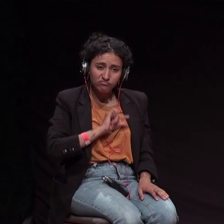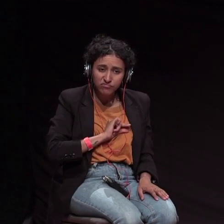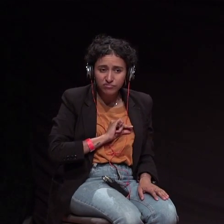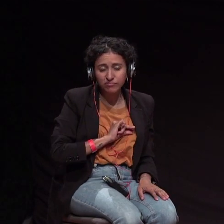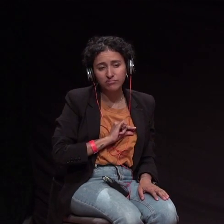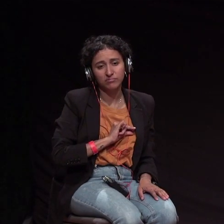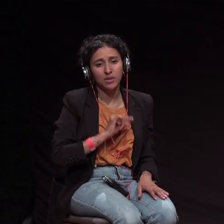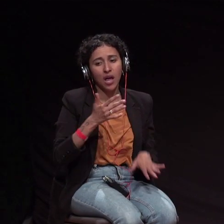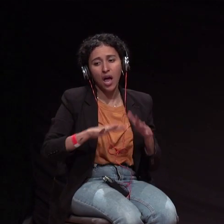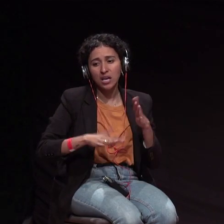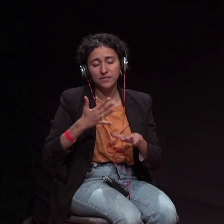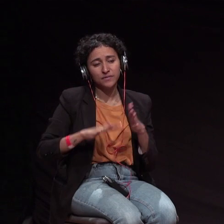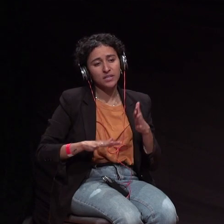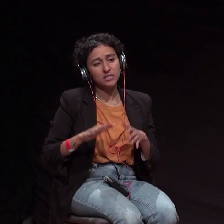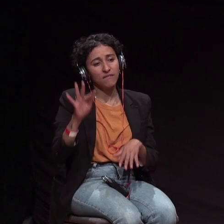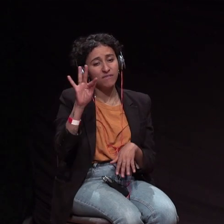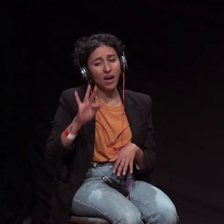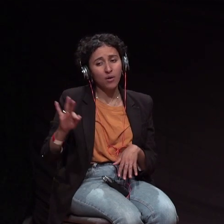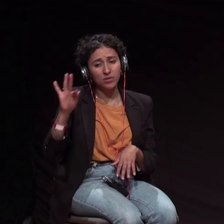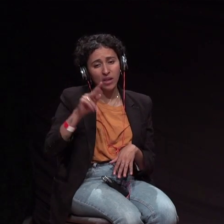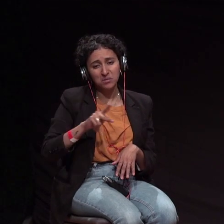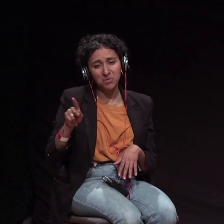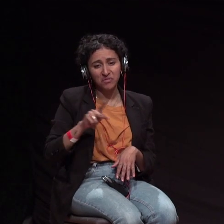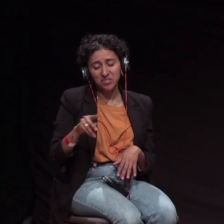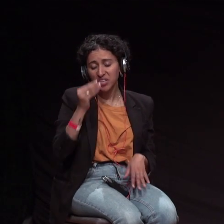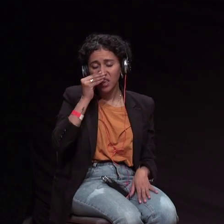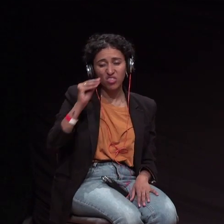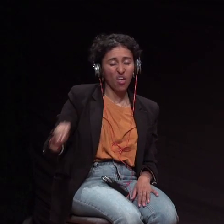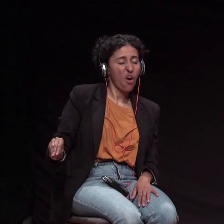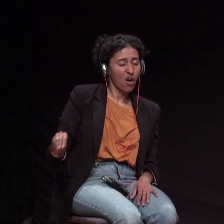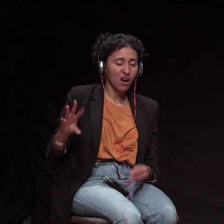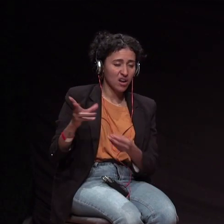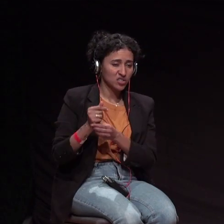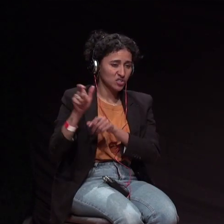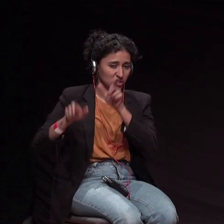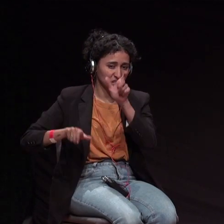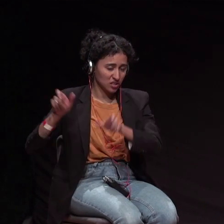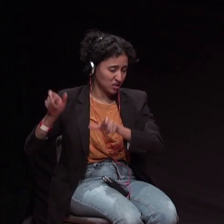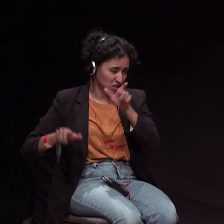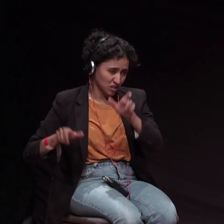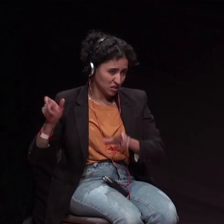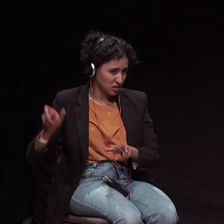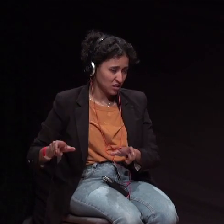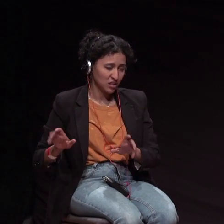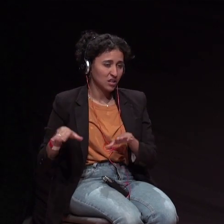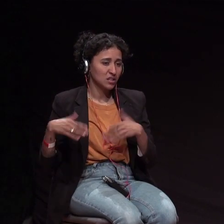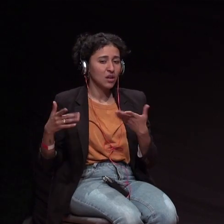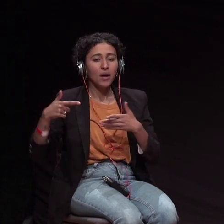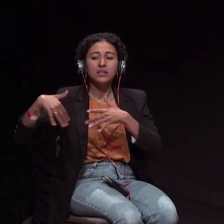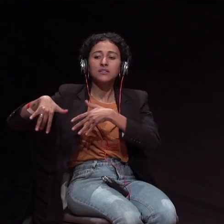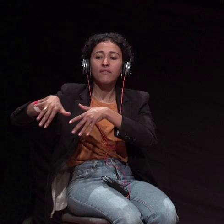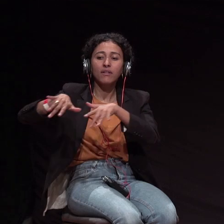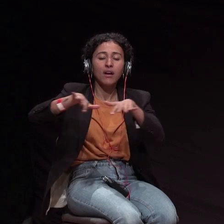So you are looking to move to a neighborhood that has rent prices that you can afford because you probably have a family that you have to